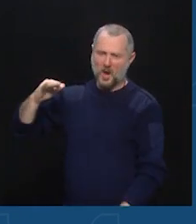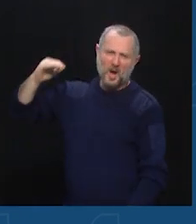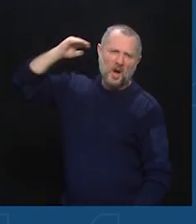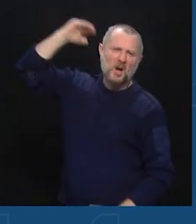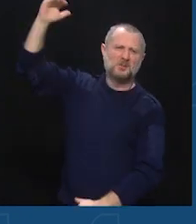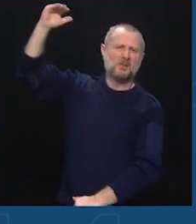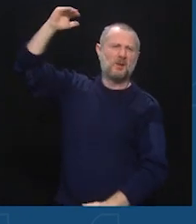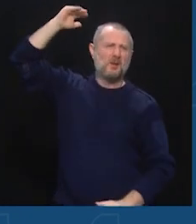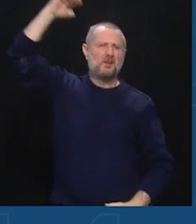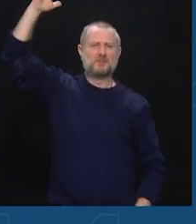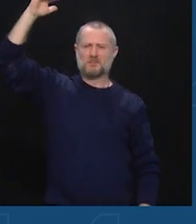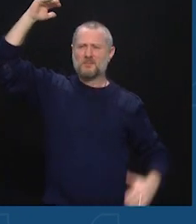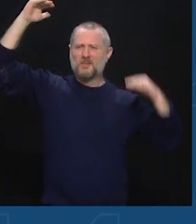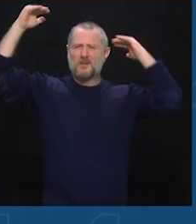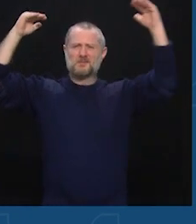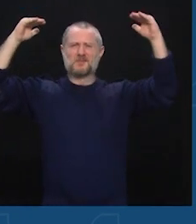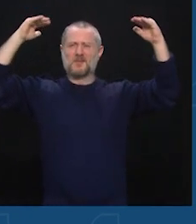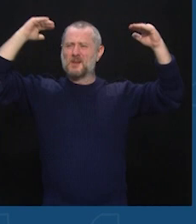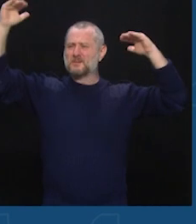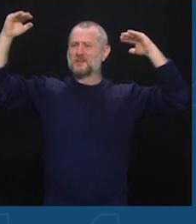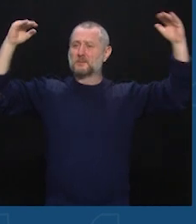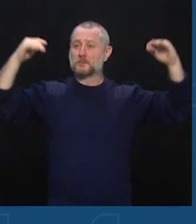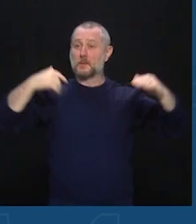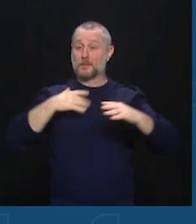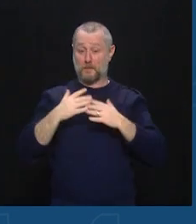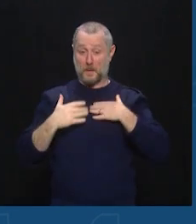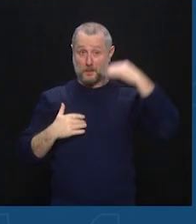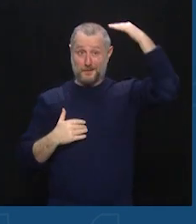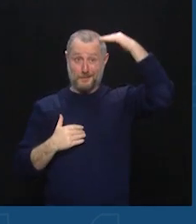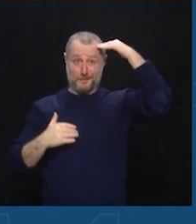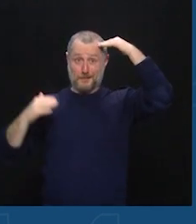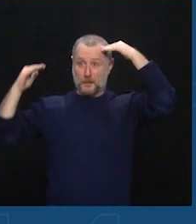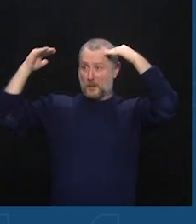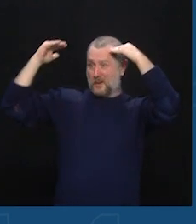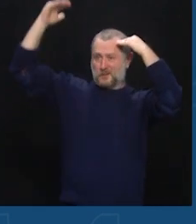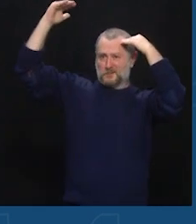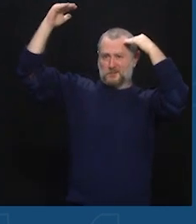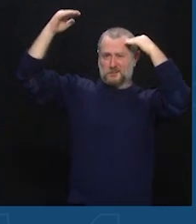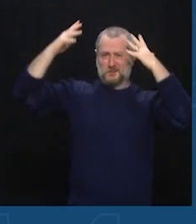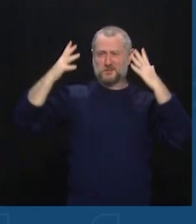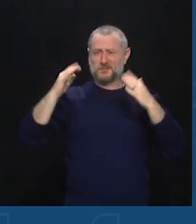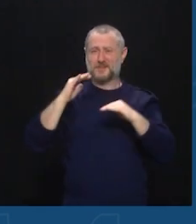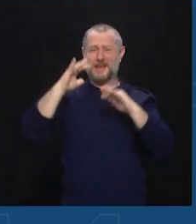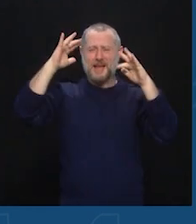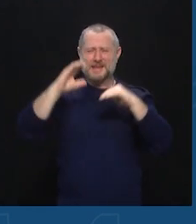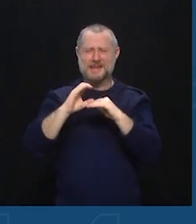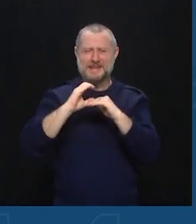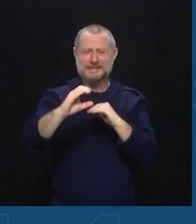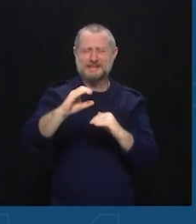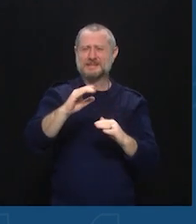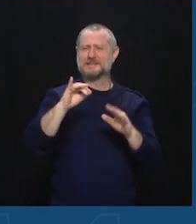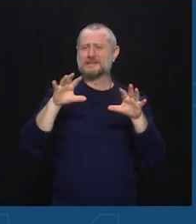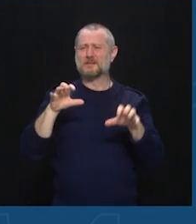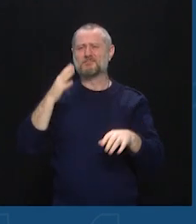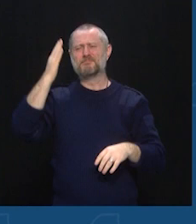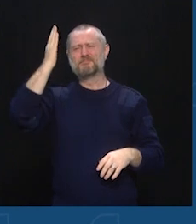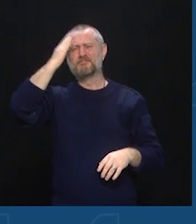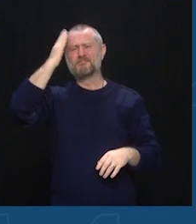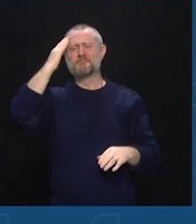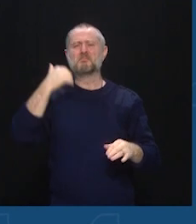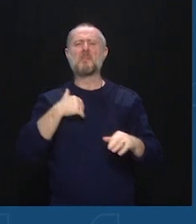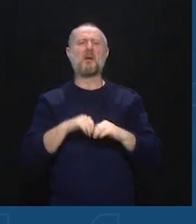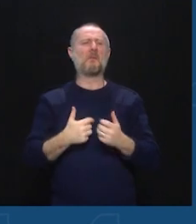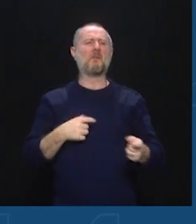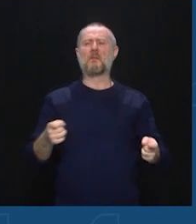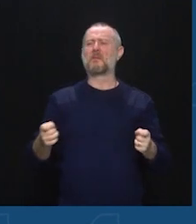days, taller than I am, as well as many ice events. So I feel confident that we can handle this. Also, I'm joined by